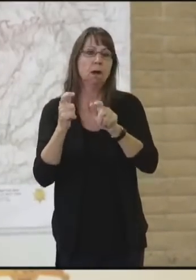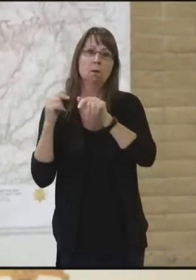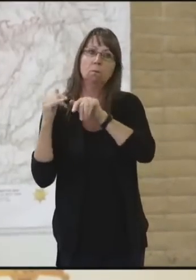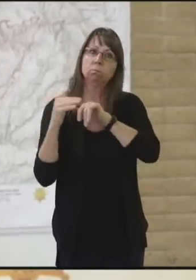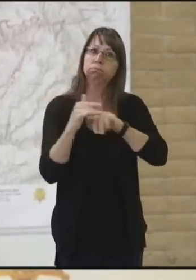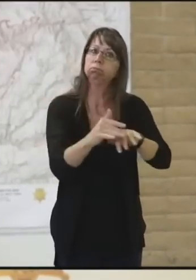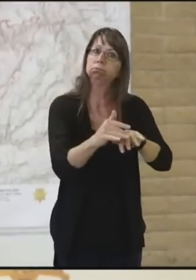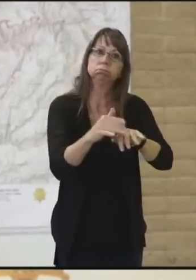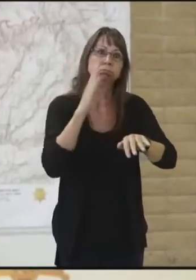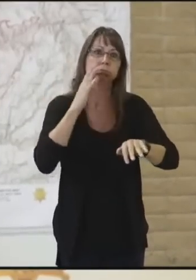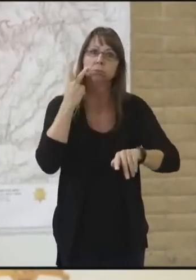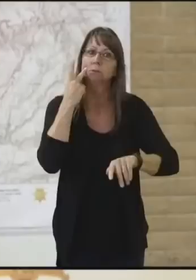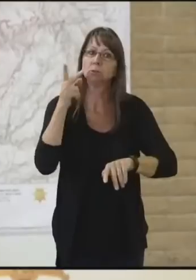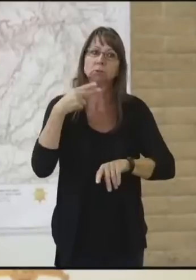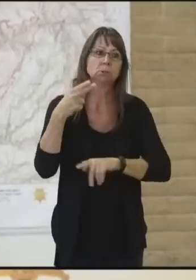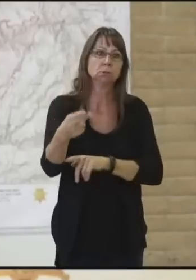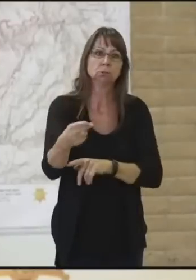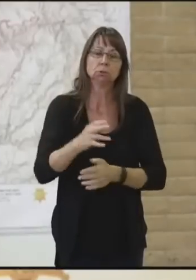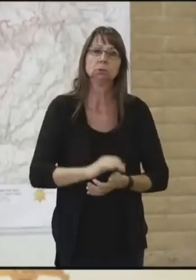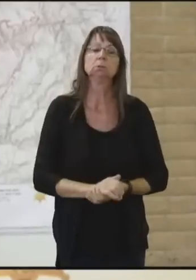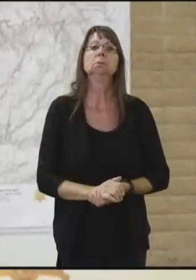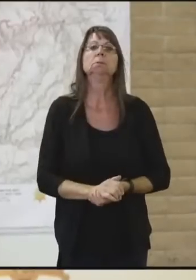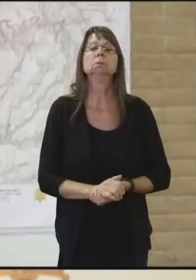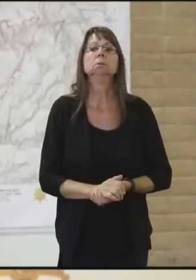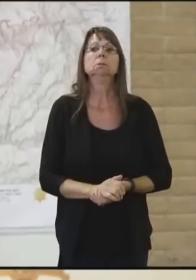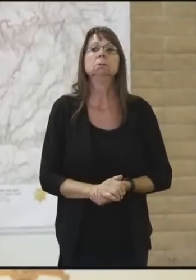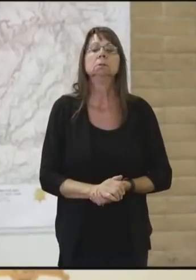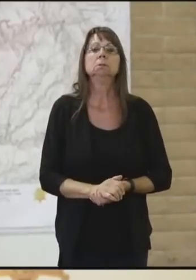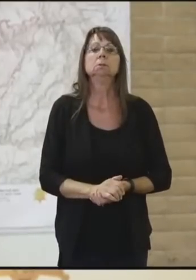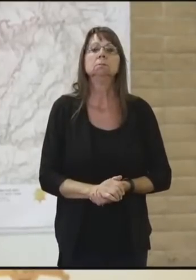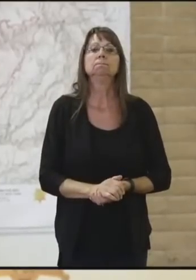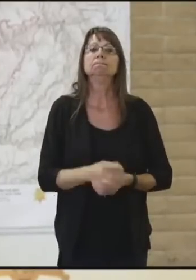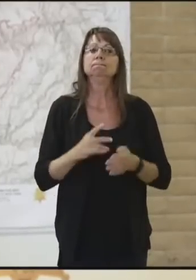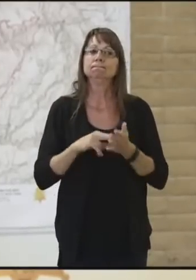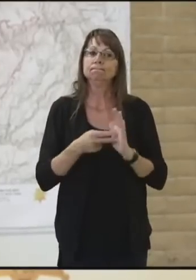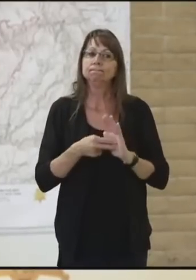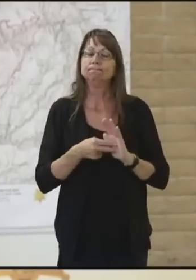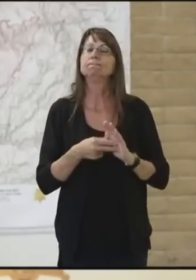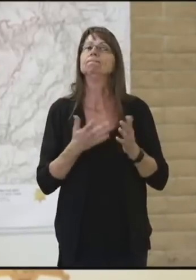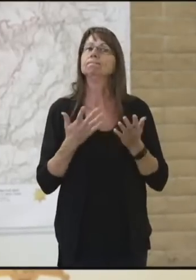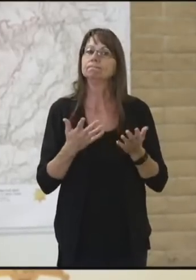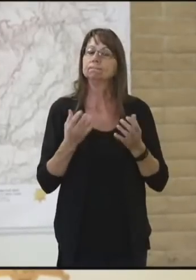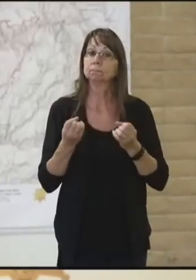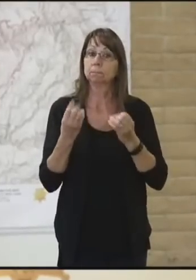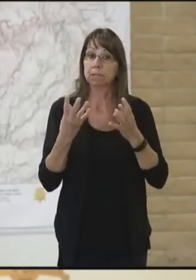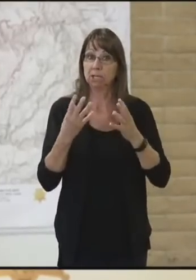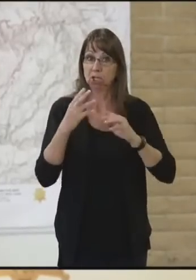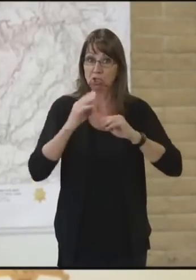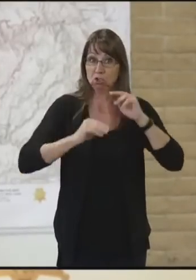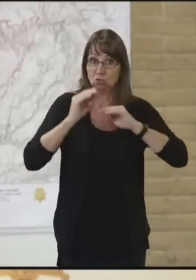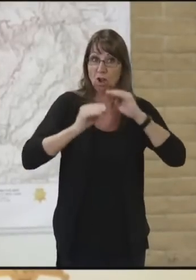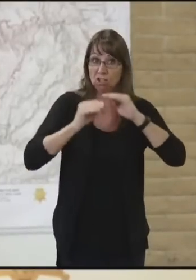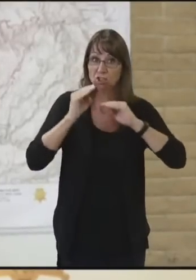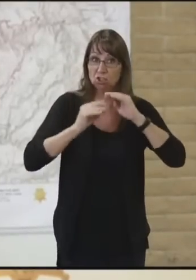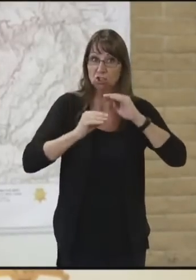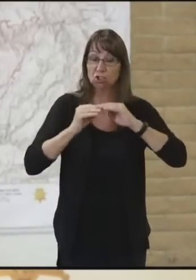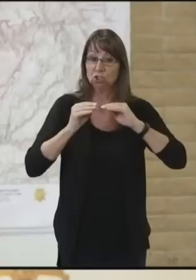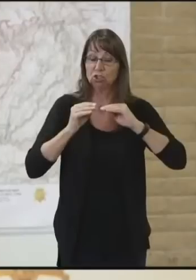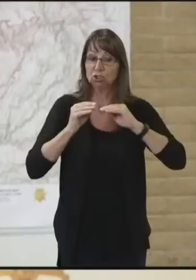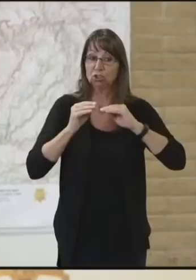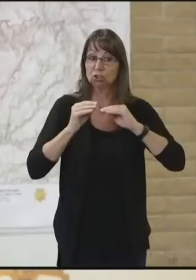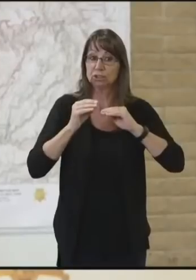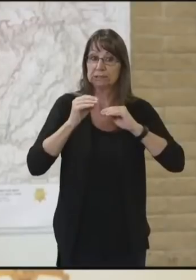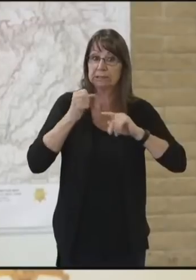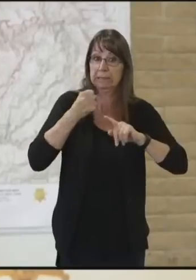historic. And therefore, many of the structures that were impacted, we've got the numbers of how many are estimated to